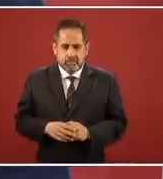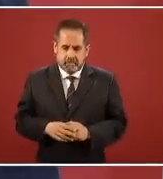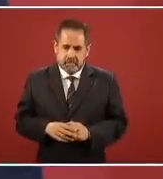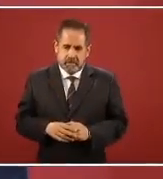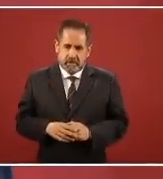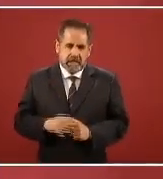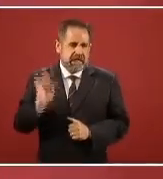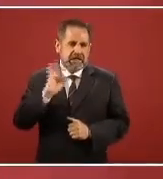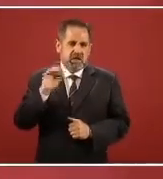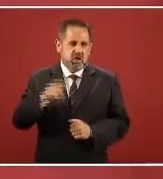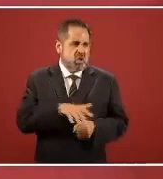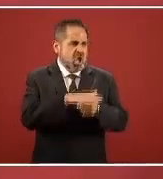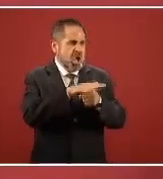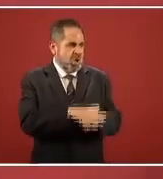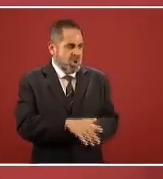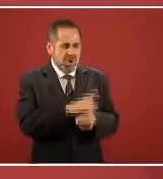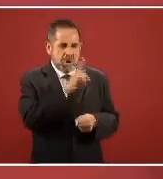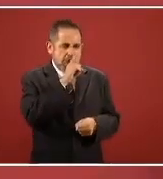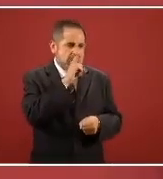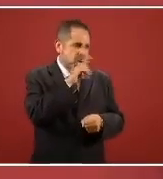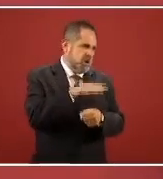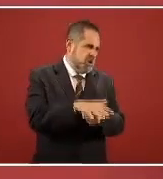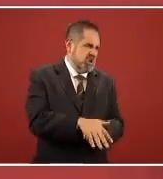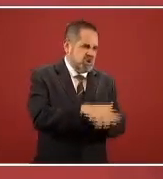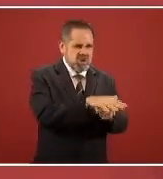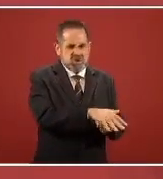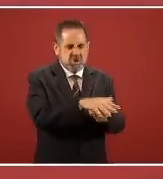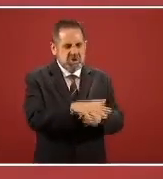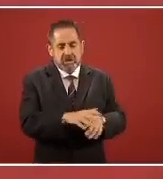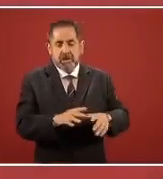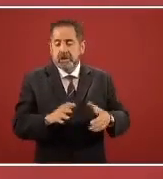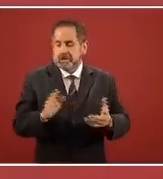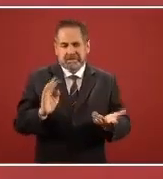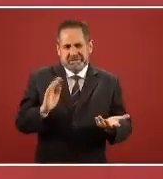fuésemos represores. Because if we were repressors. Si